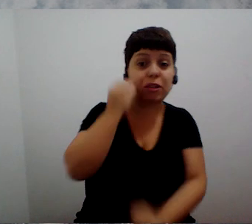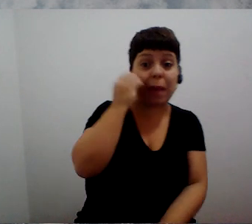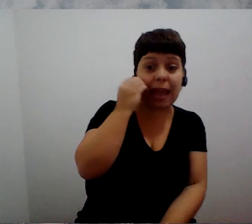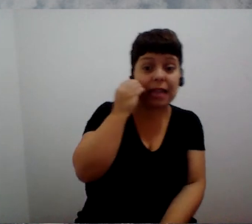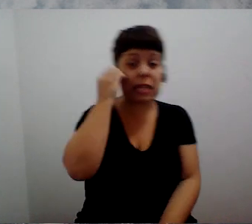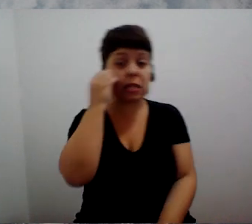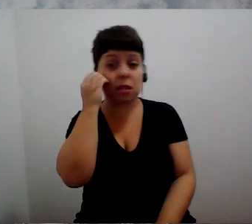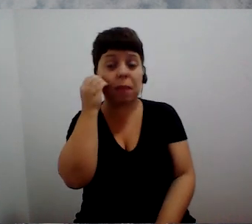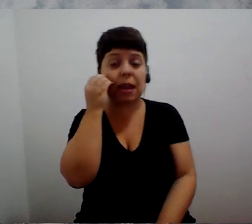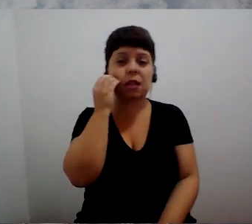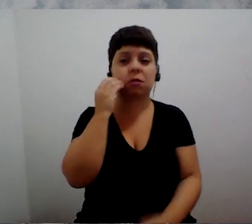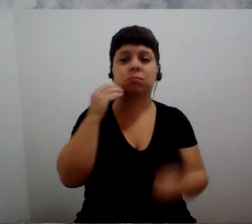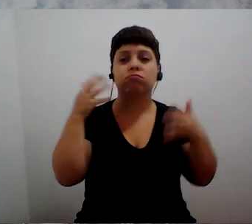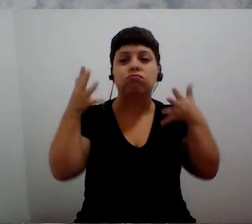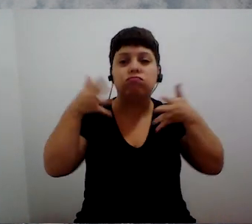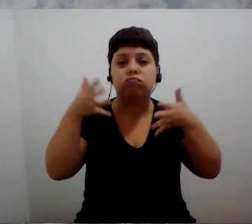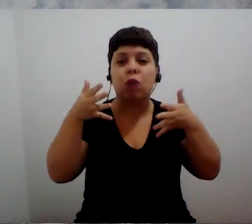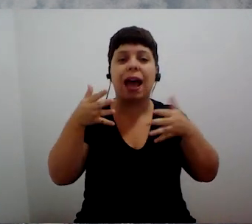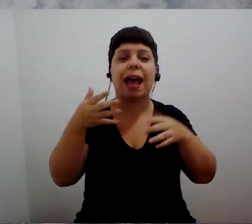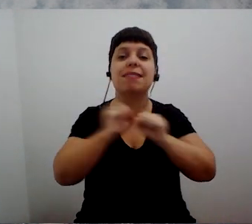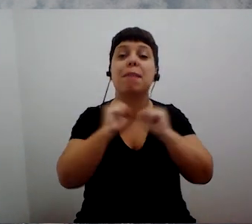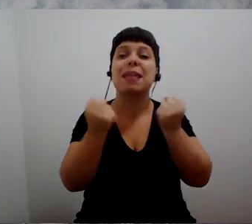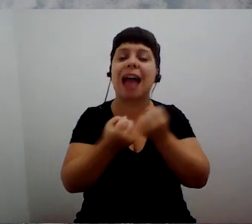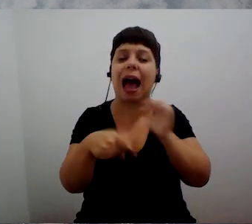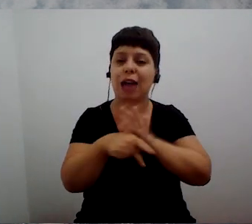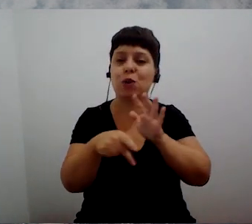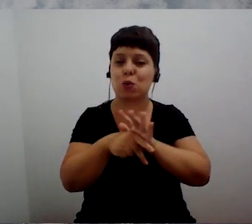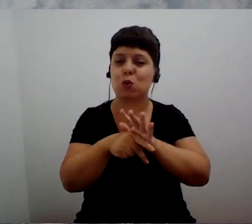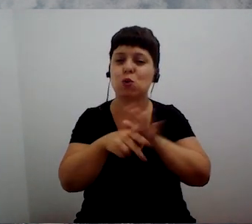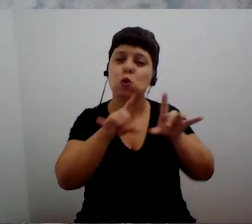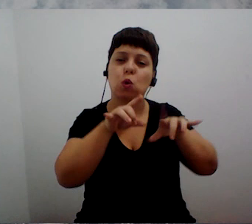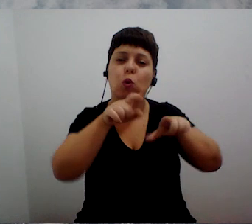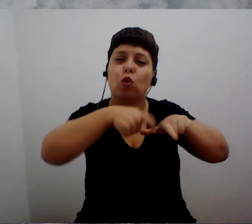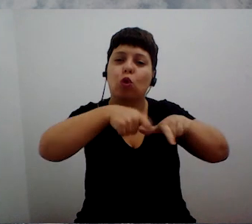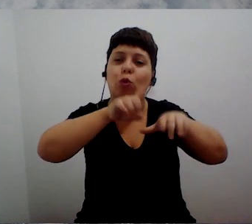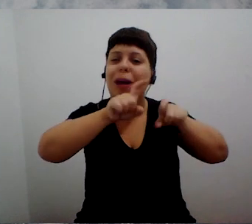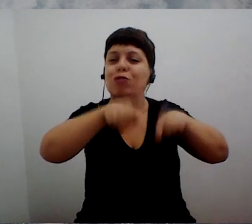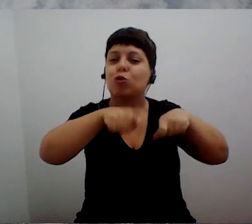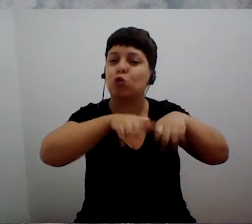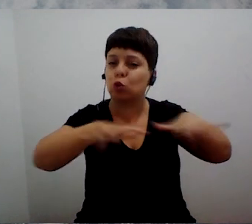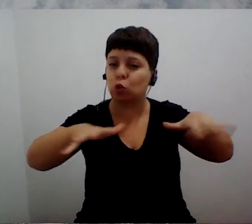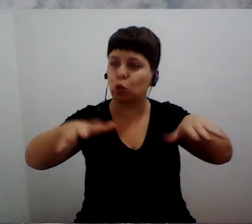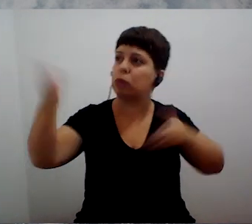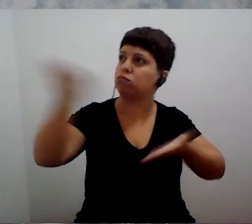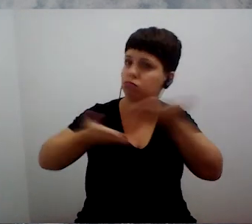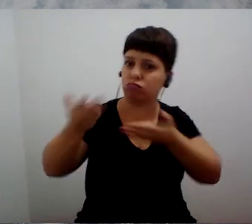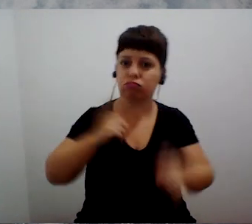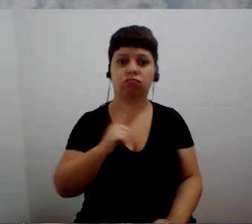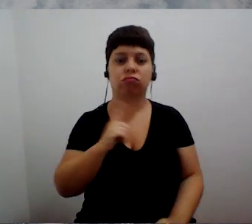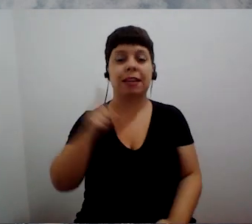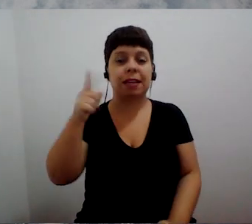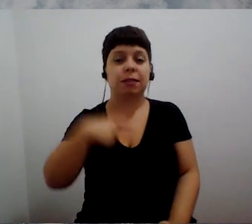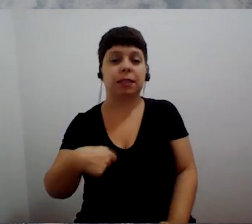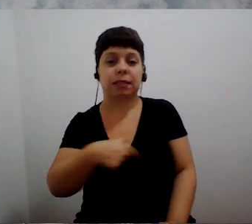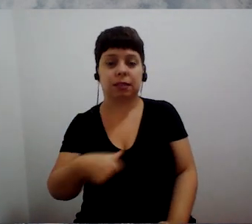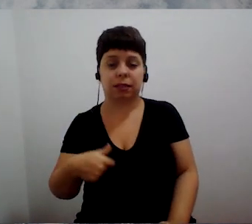experience through seminars on aquaculture. We have also launched an initiative from the Norwegian side